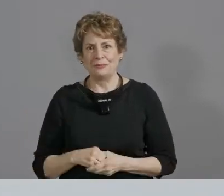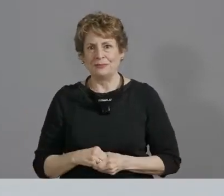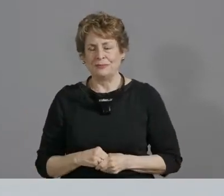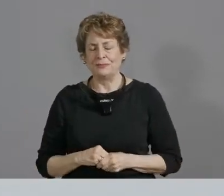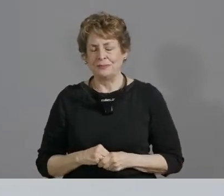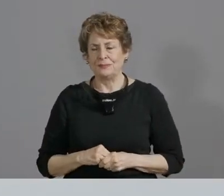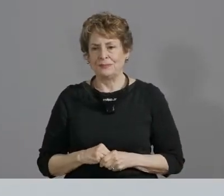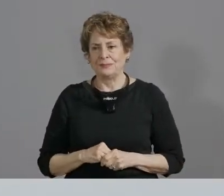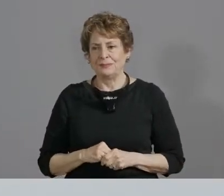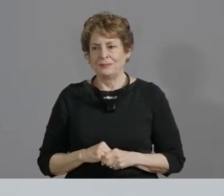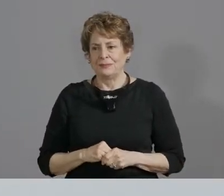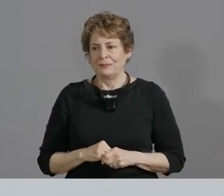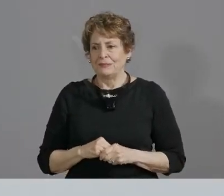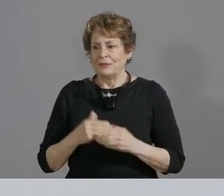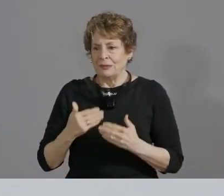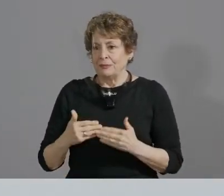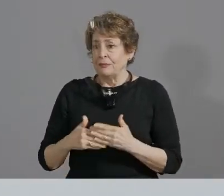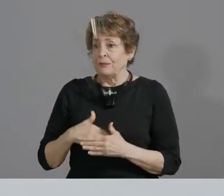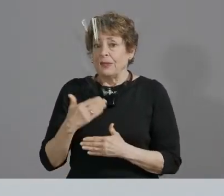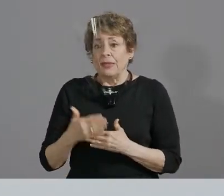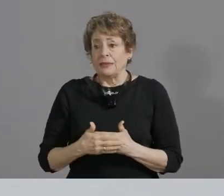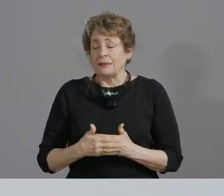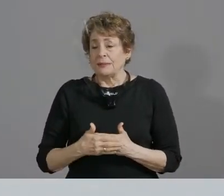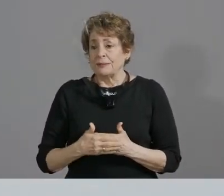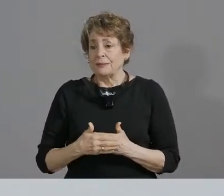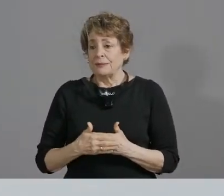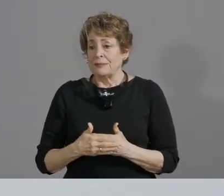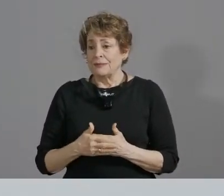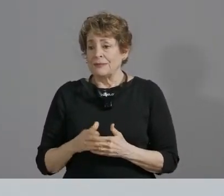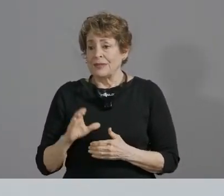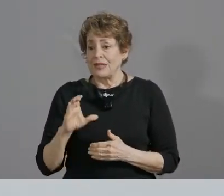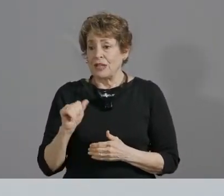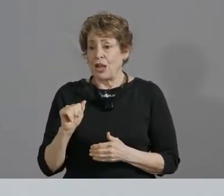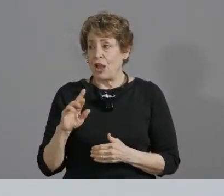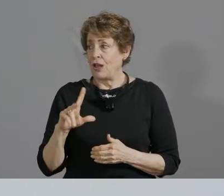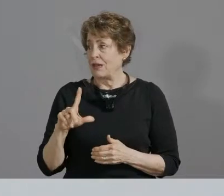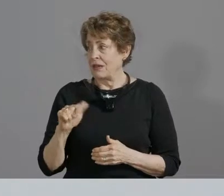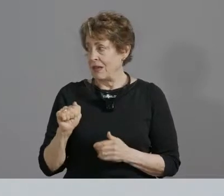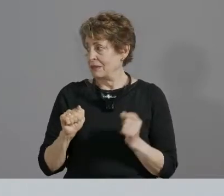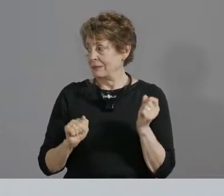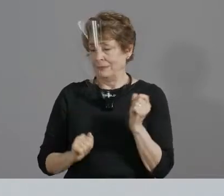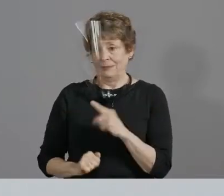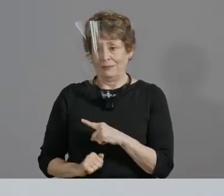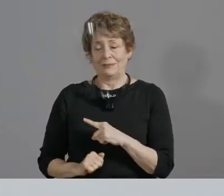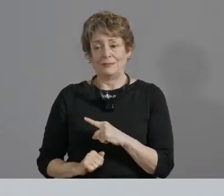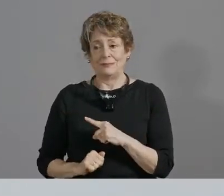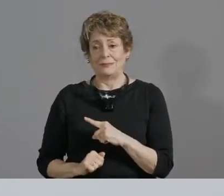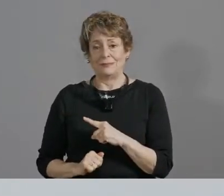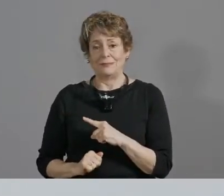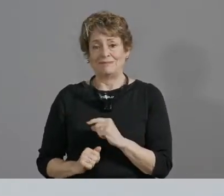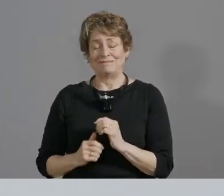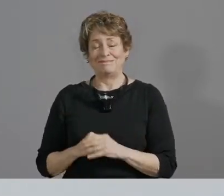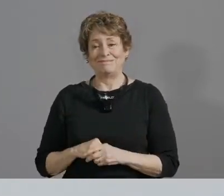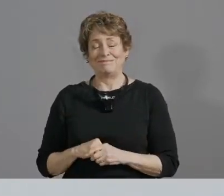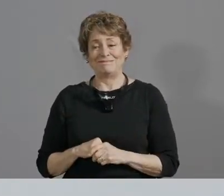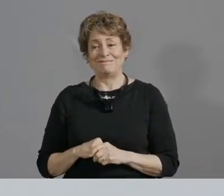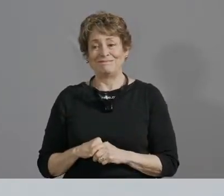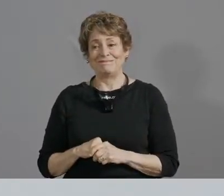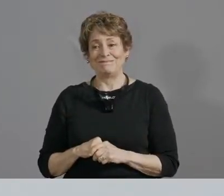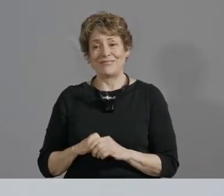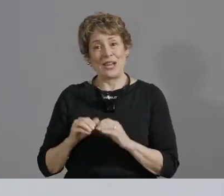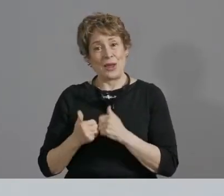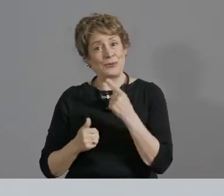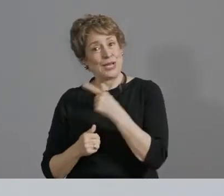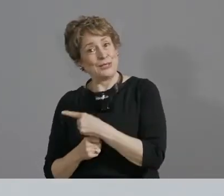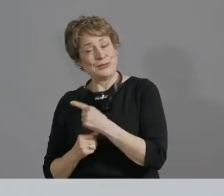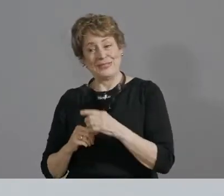Okay, next is Carlo Navarrete. I think you're unmuted. Hi, Carla. Hi, how are you, Dr. Christ? I'm good. How are